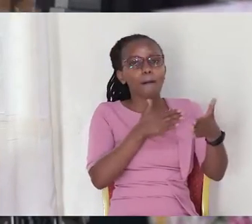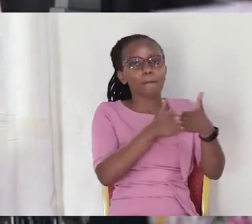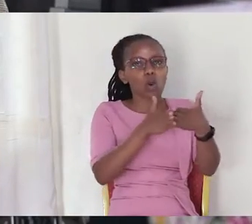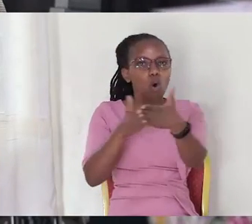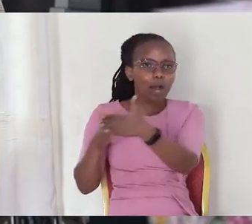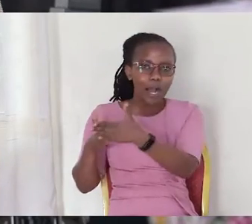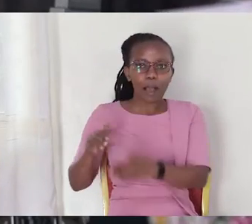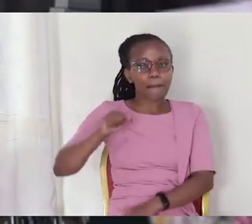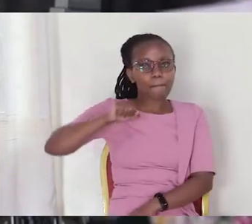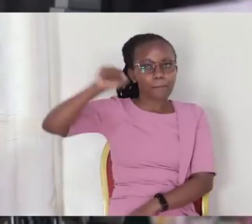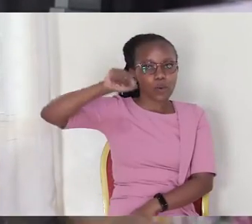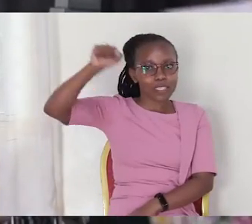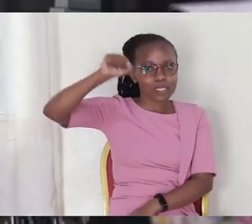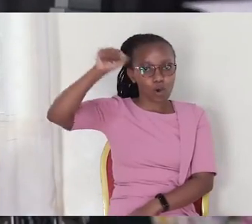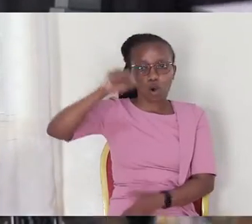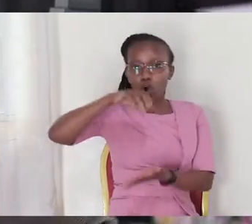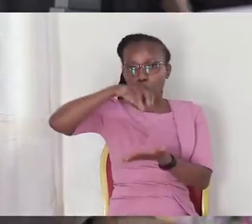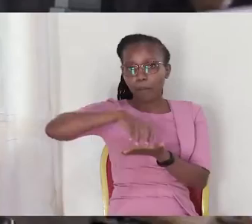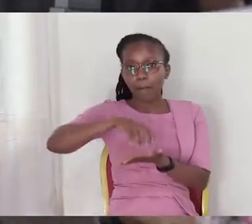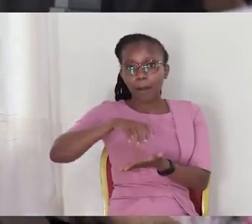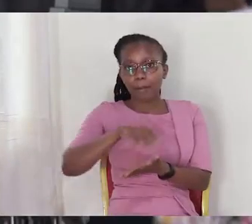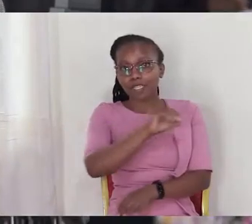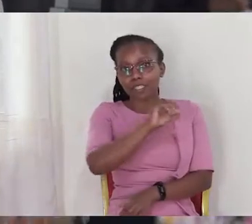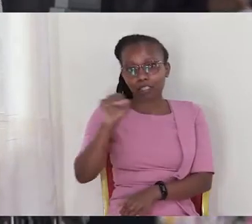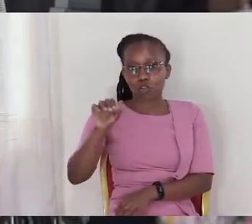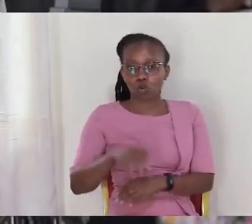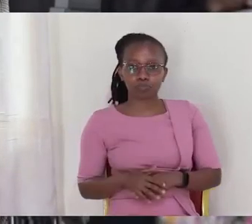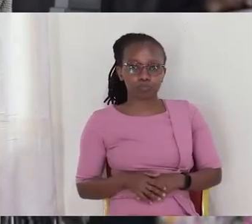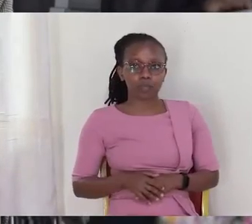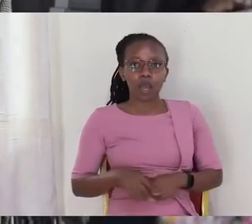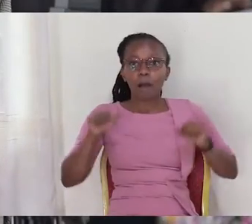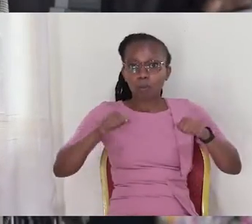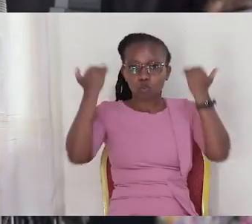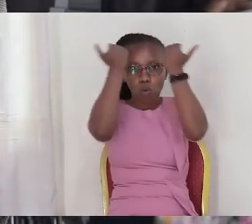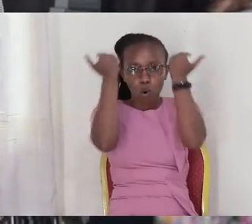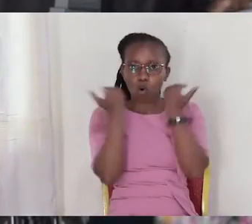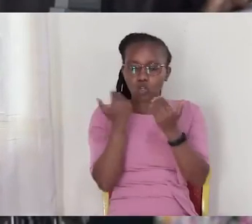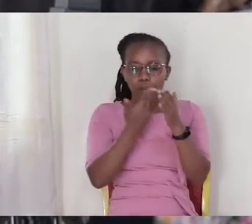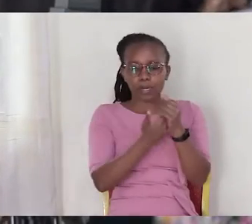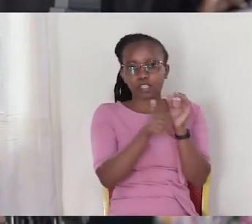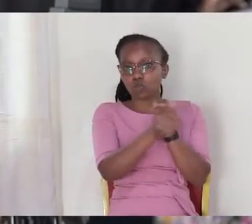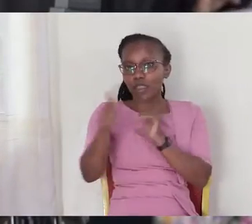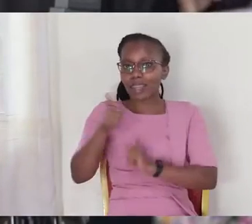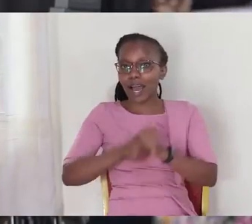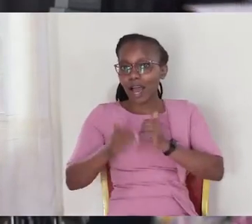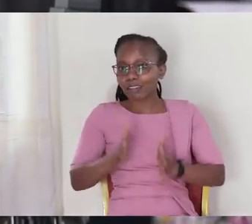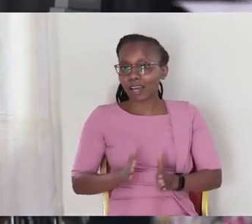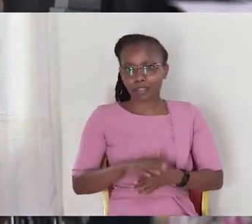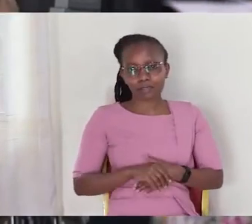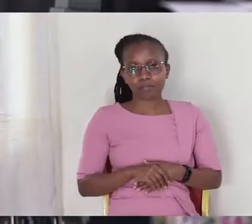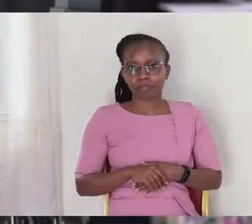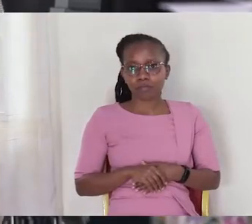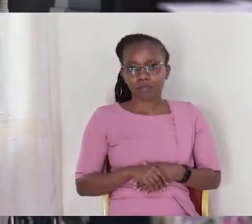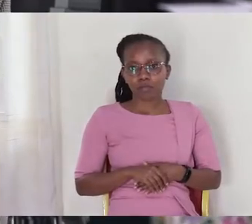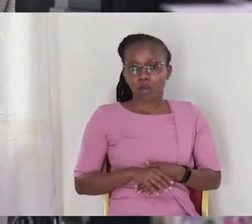accessing public office. KJC would be keen to even take some of these cases to court in partnership with other actors. Because without this, we are not going to